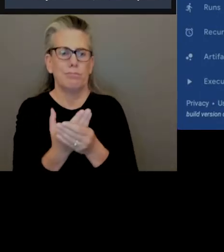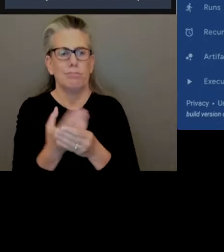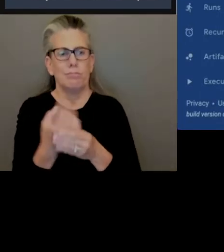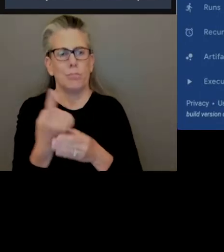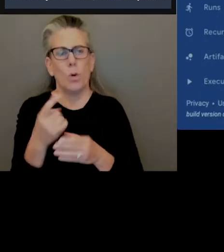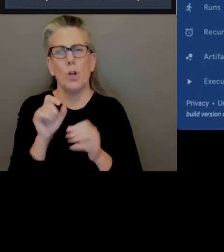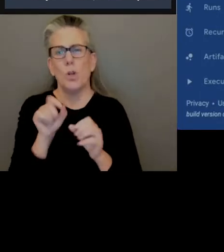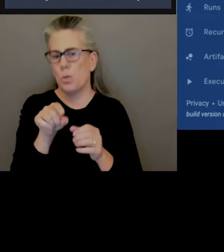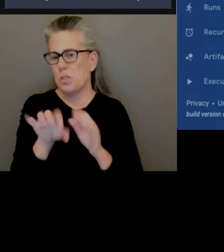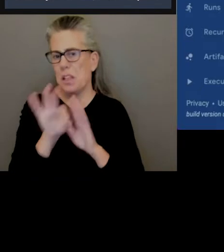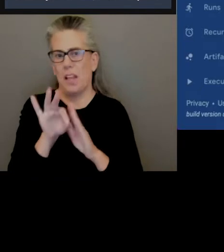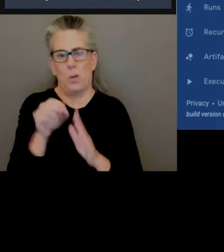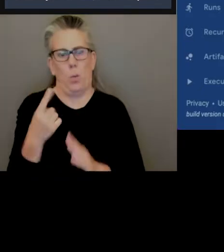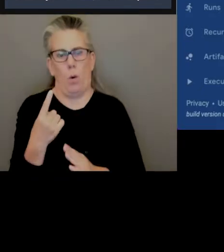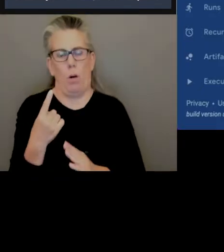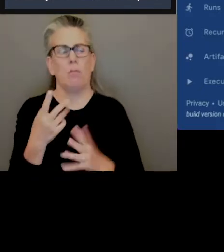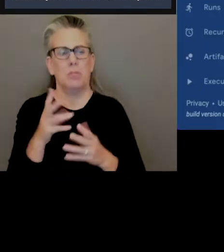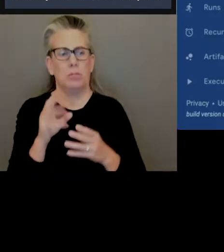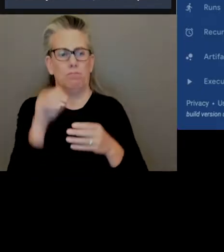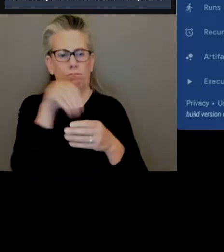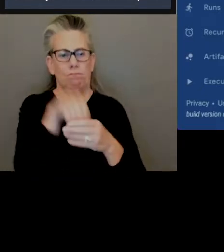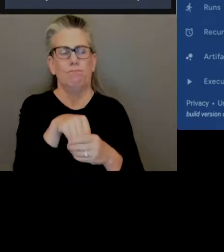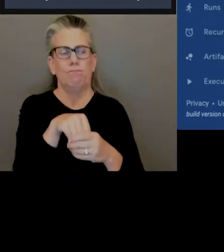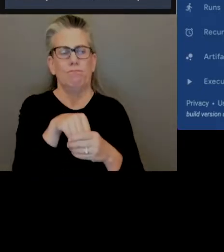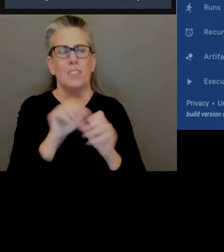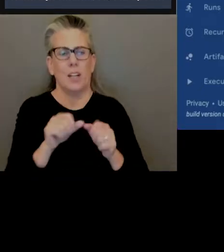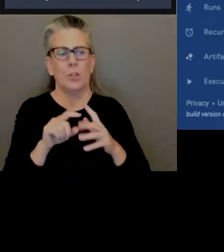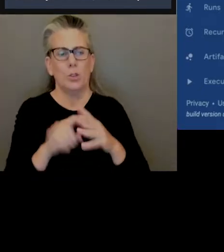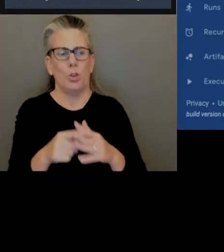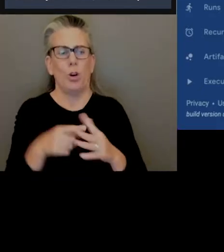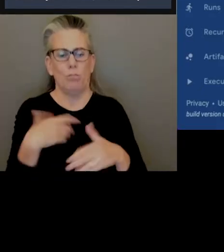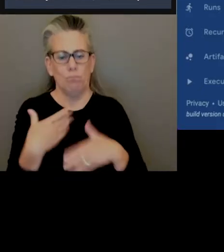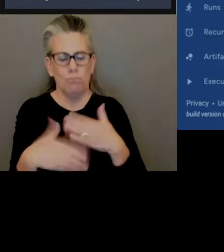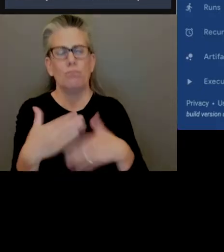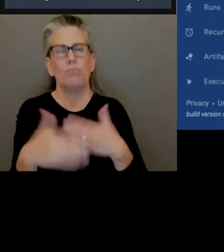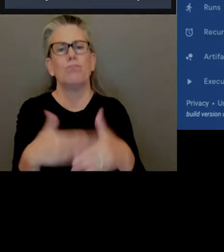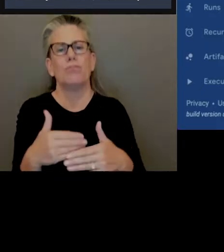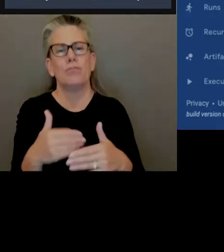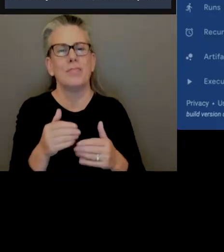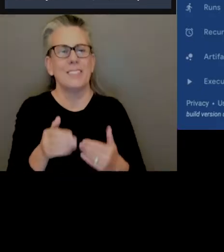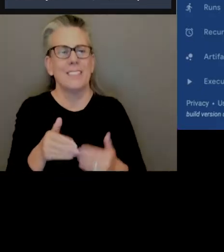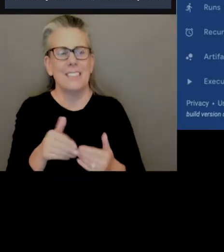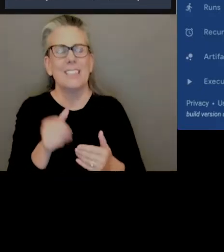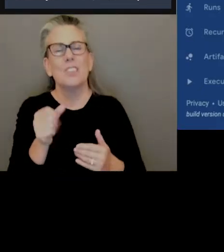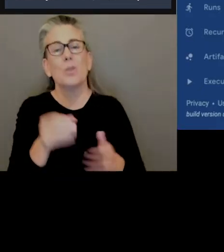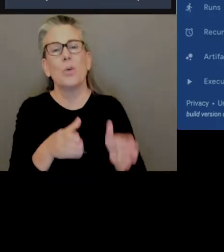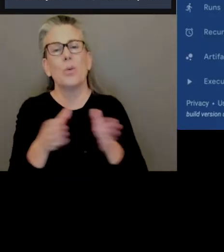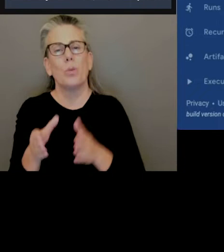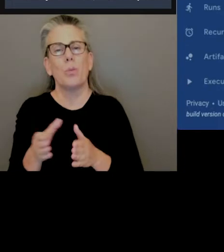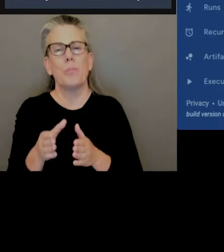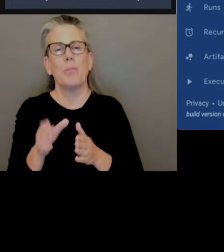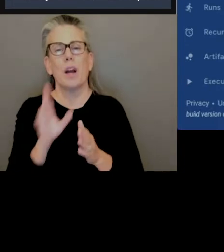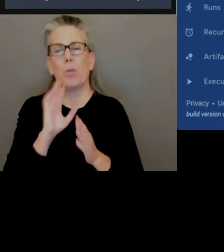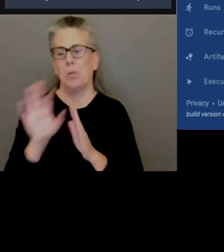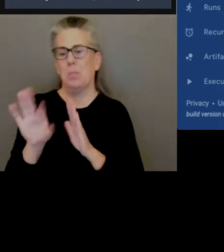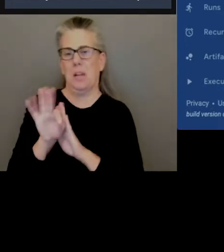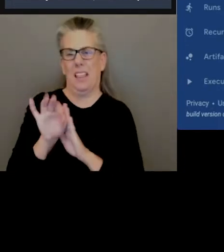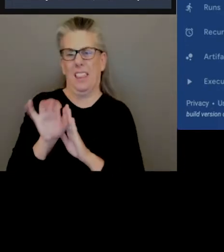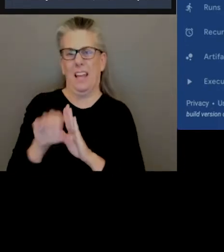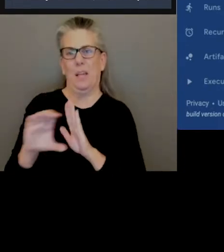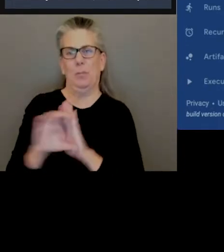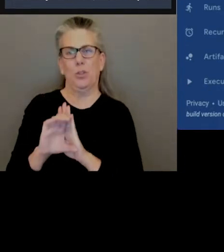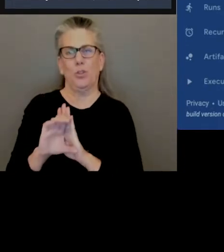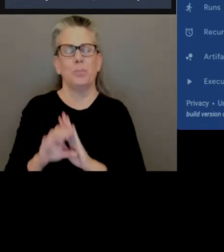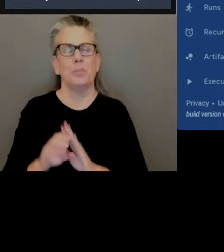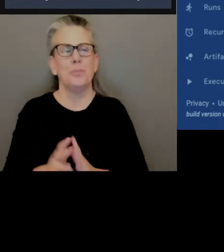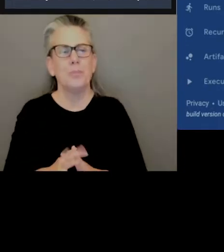particular framework of your choice and you can get started with it right away, right? So I'll just go ahead with selecting this particular image, and then